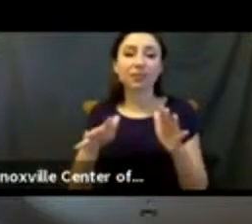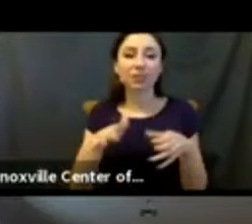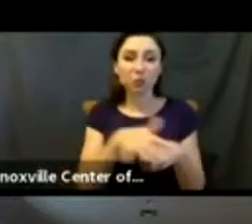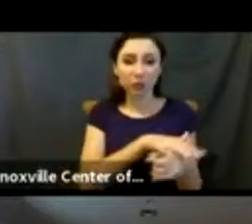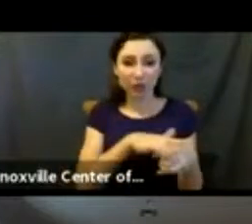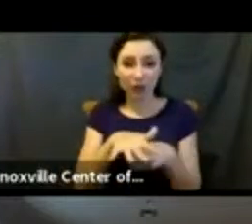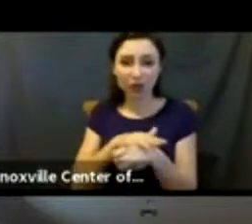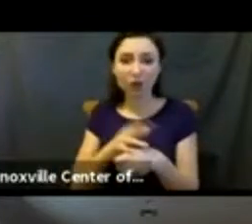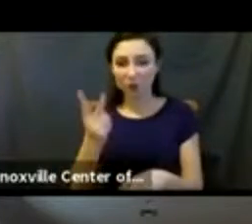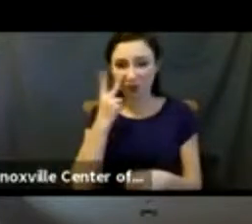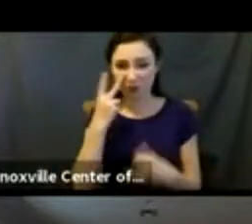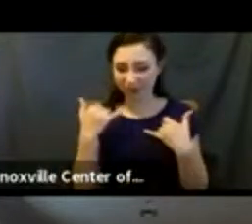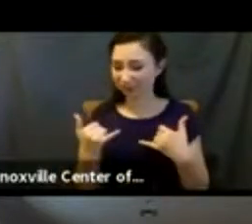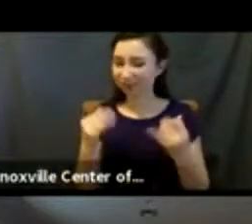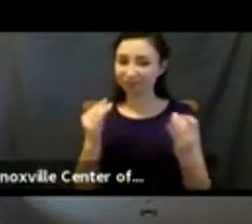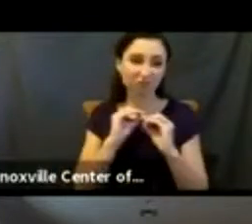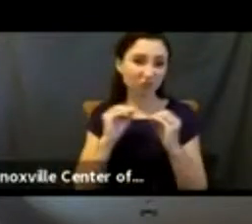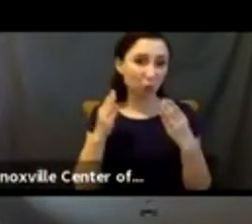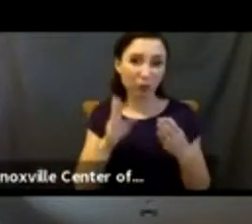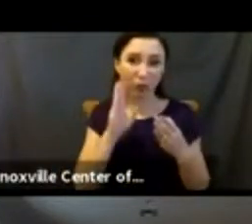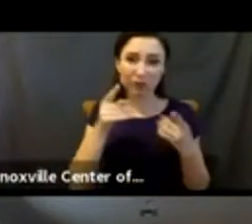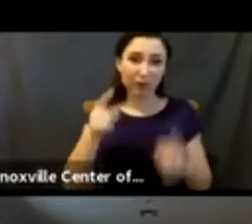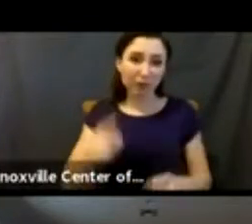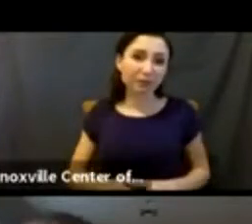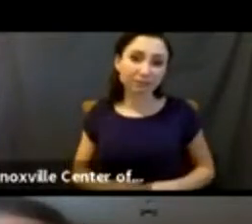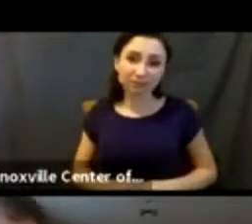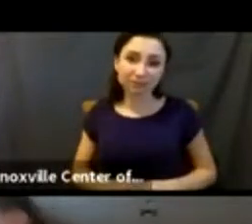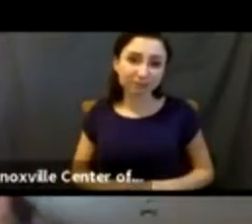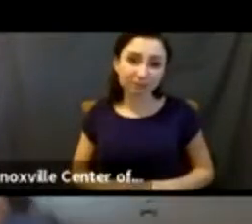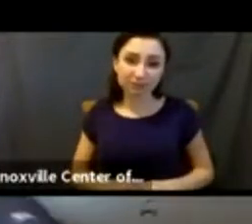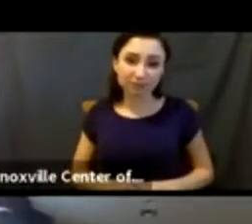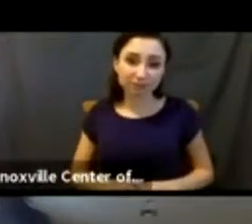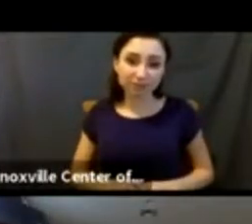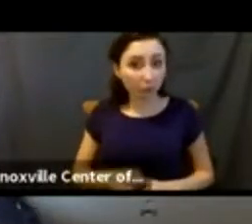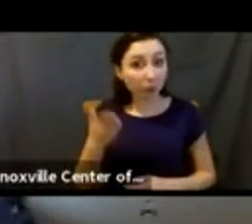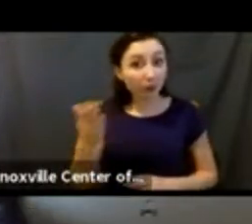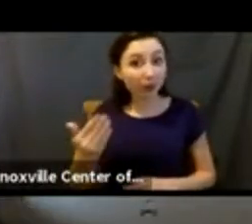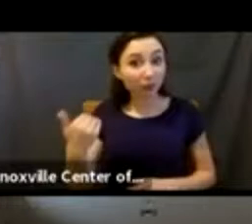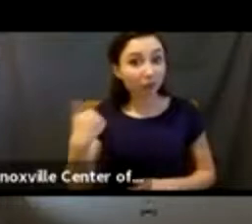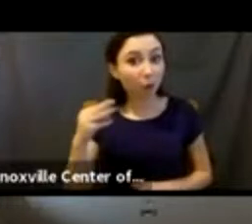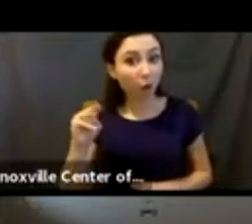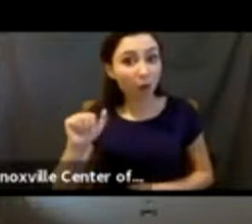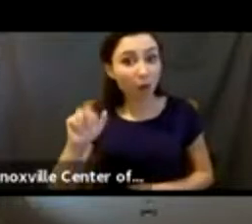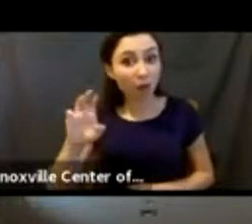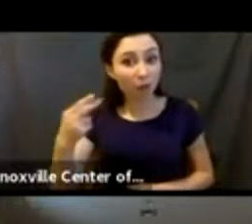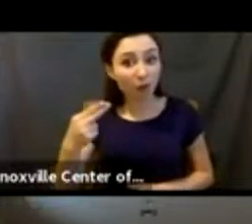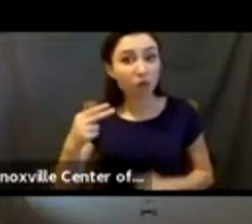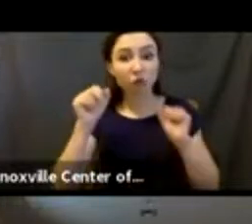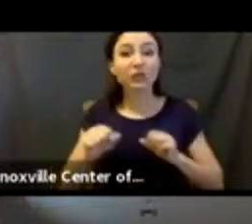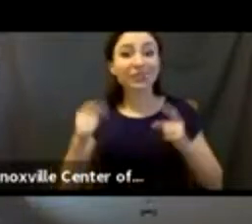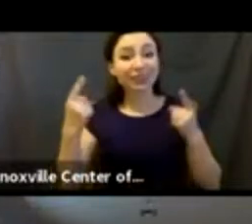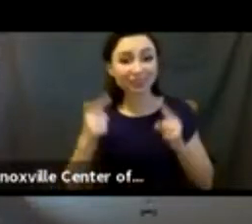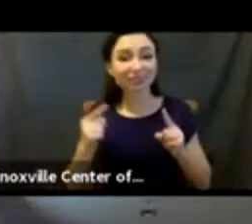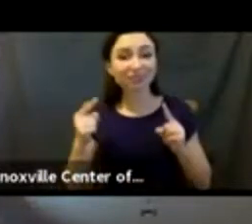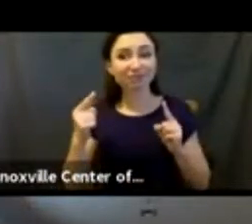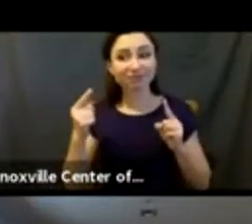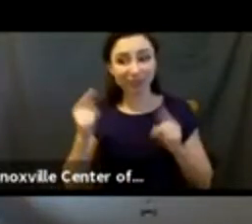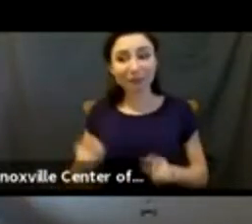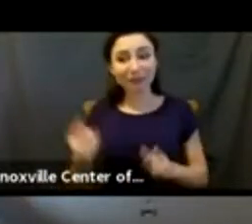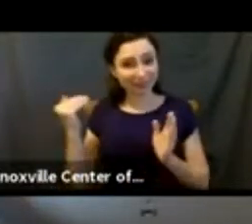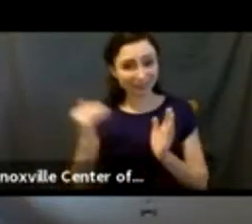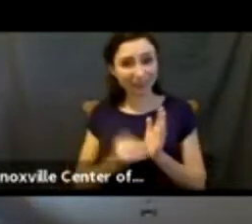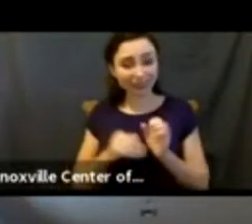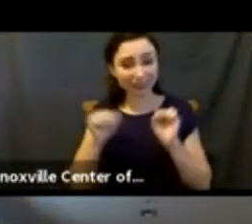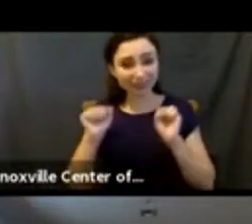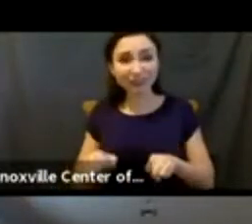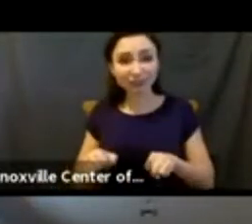at those now and go, there's no way we'll get there. Well, we were there in March. We could get there. We will eventually get there again.